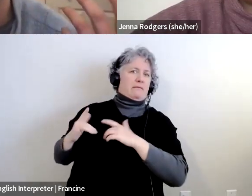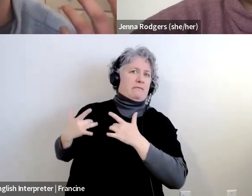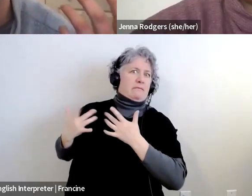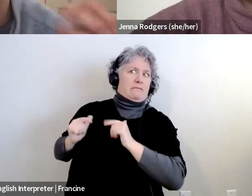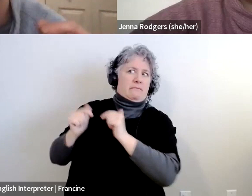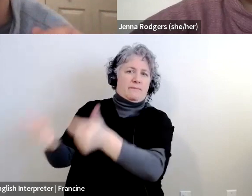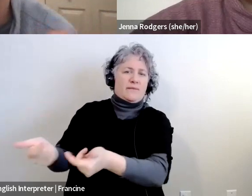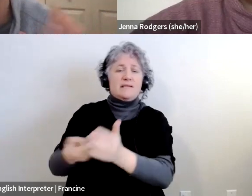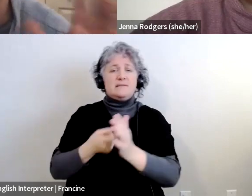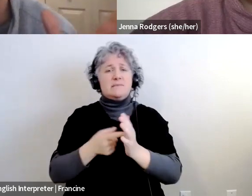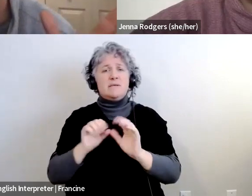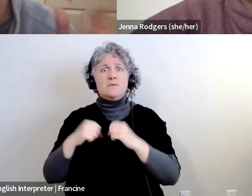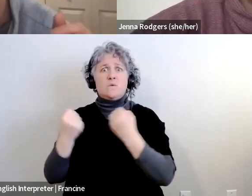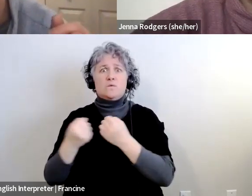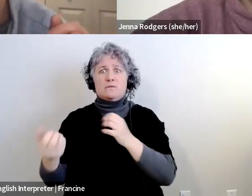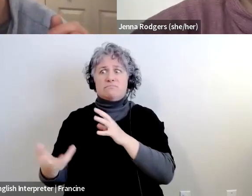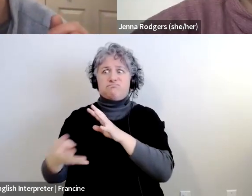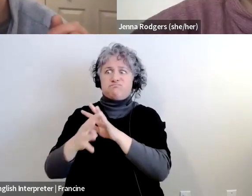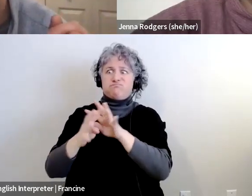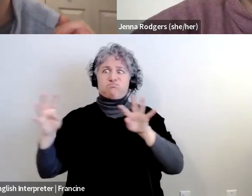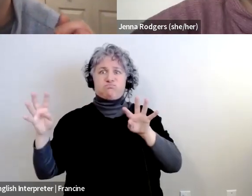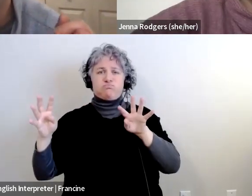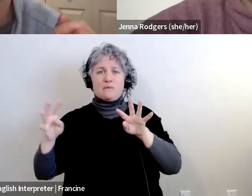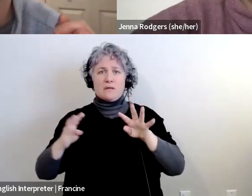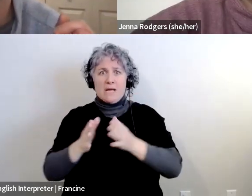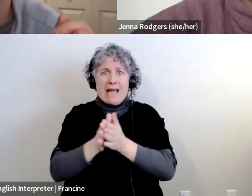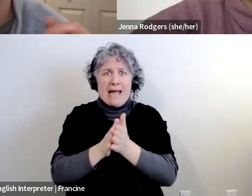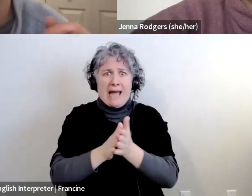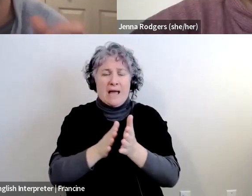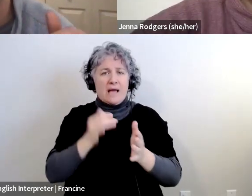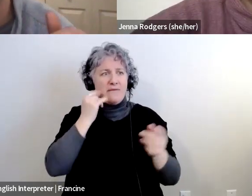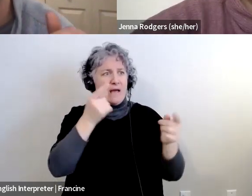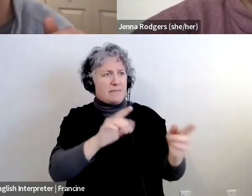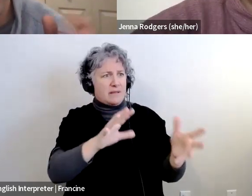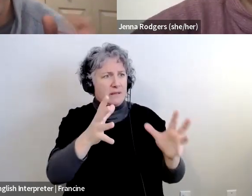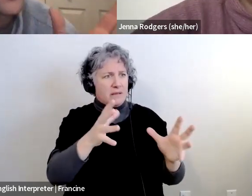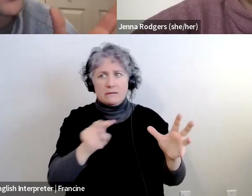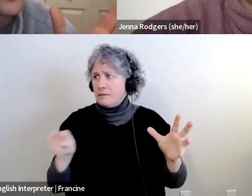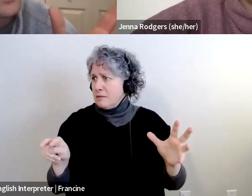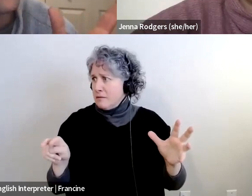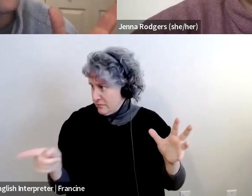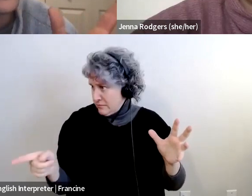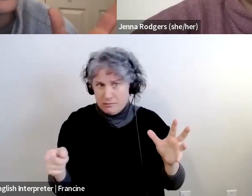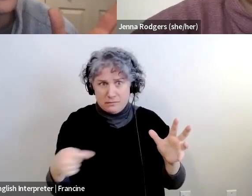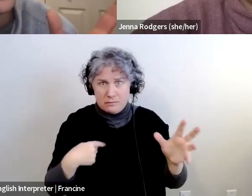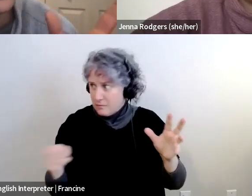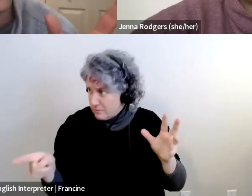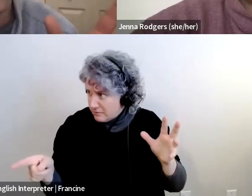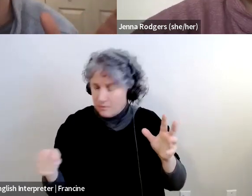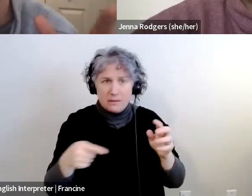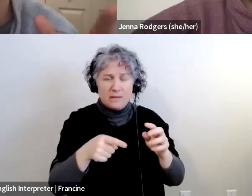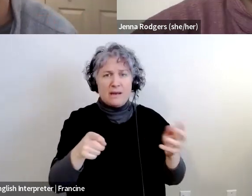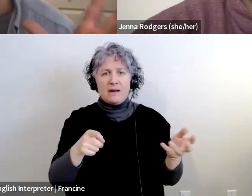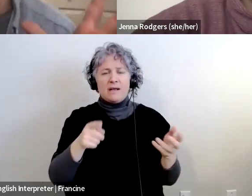social inertia. So when we see something happen, we look for the social cues of other people. So we look around to see what's happening.